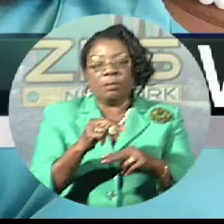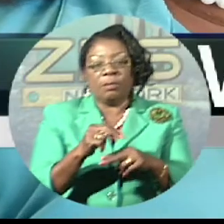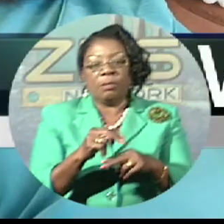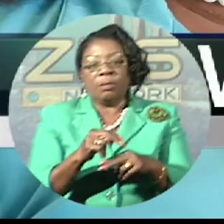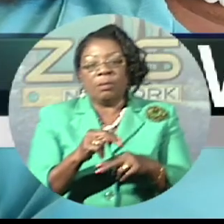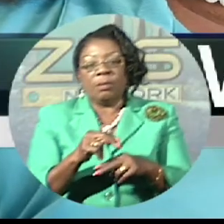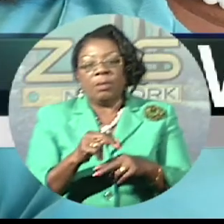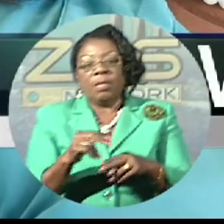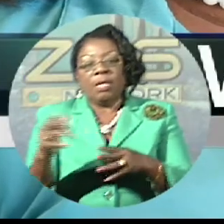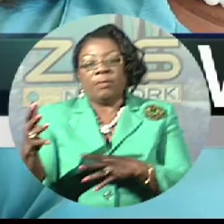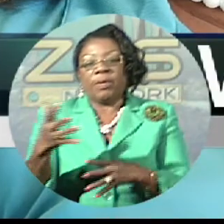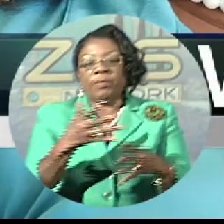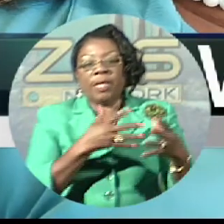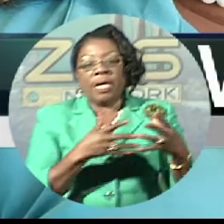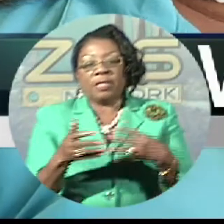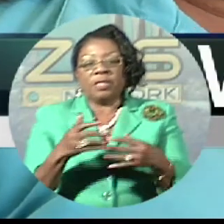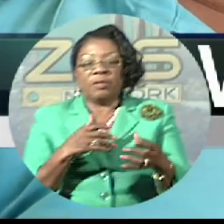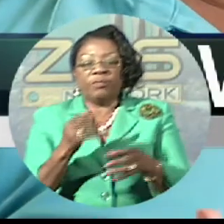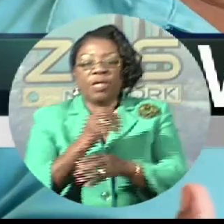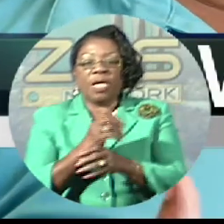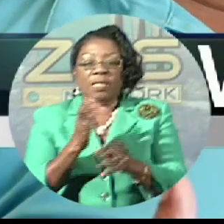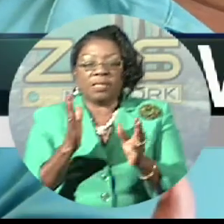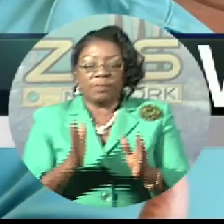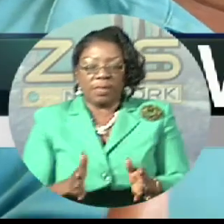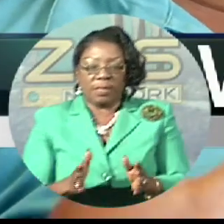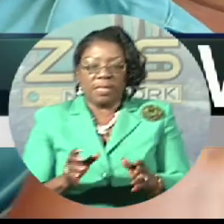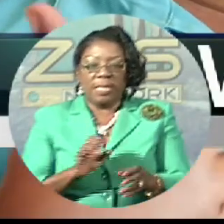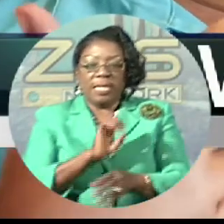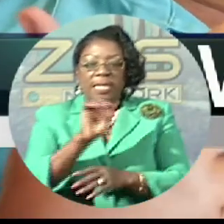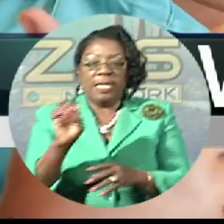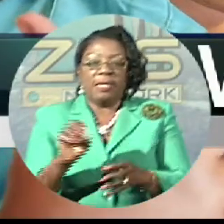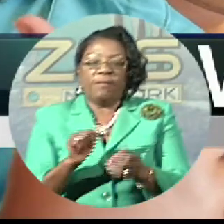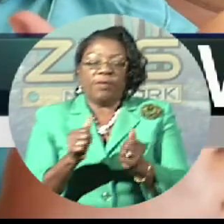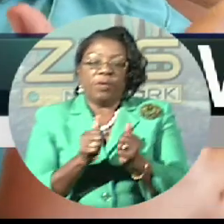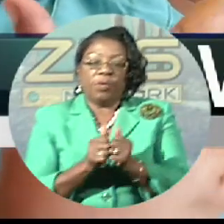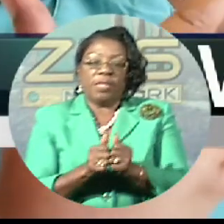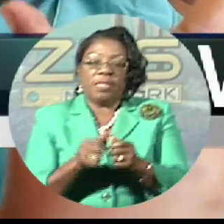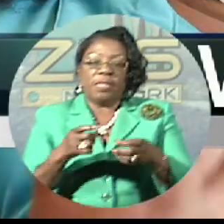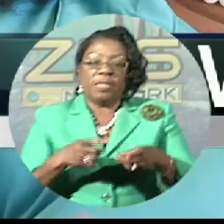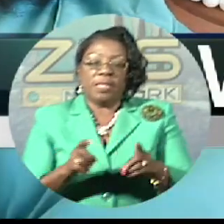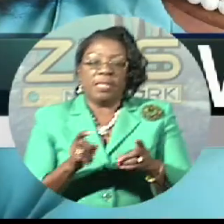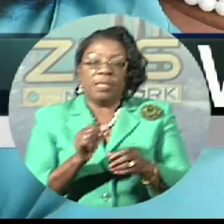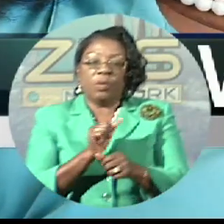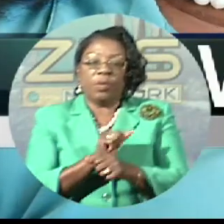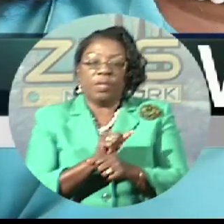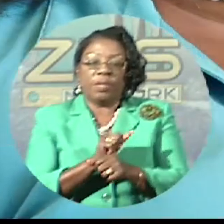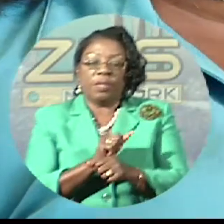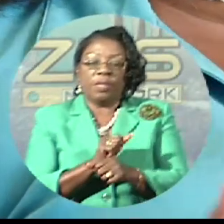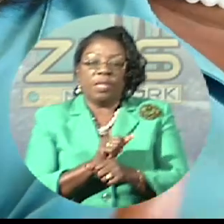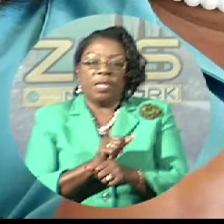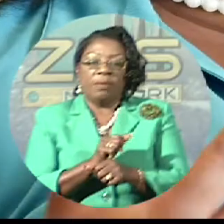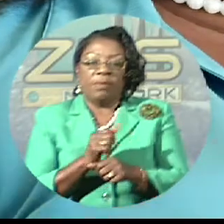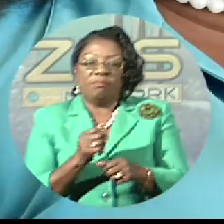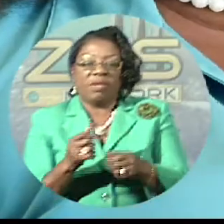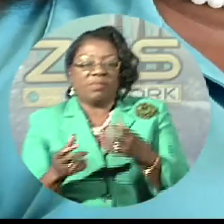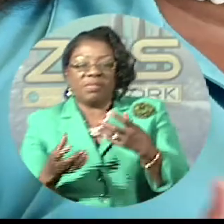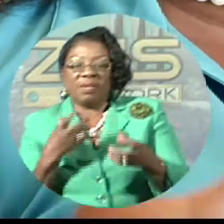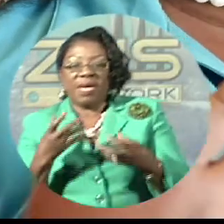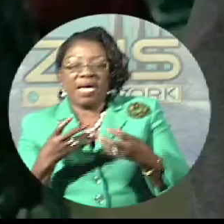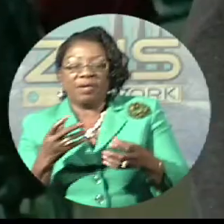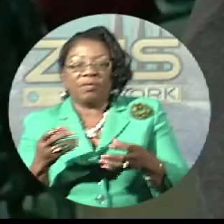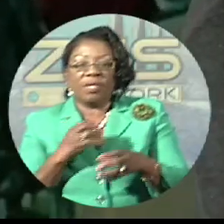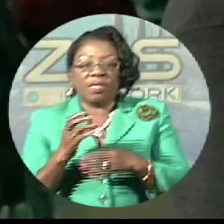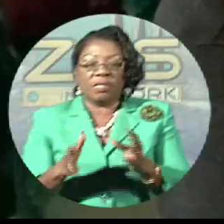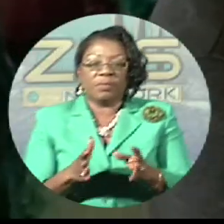love the interaction with dealing with customers. Even with dealing with irate customers, how you can pacify